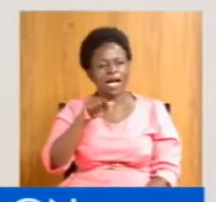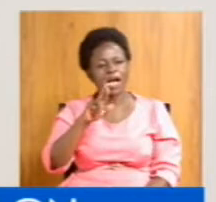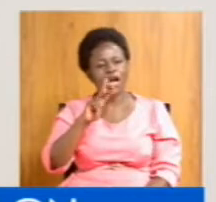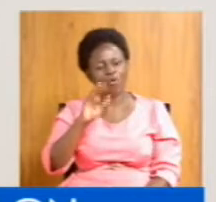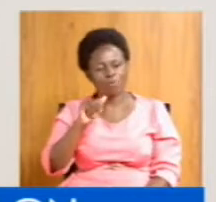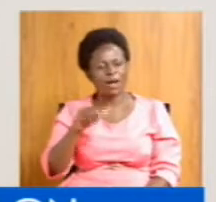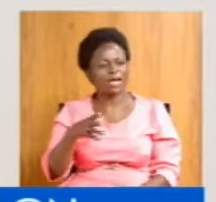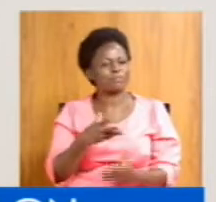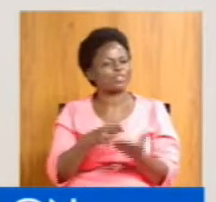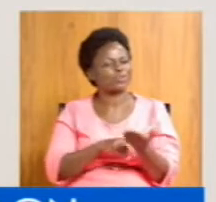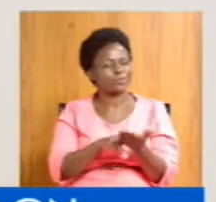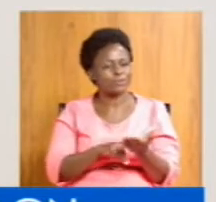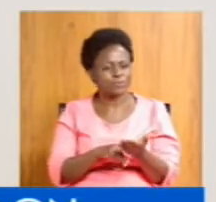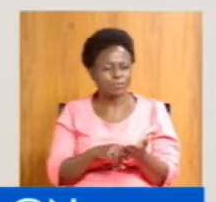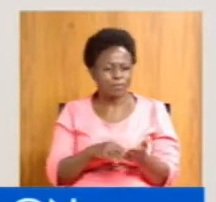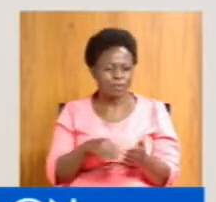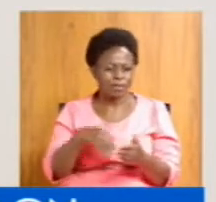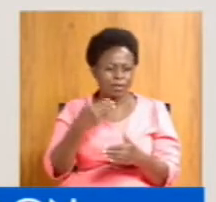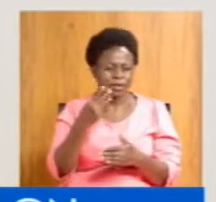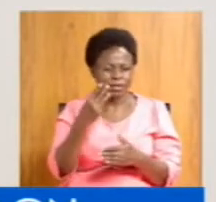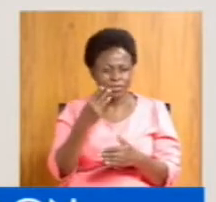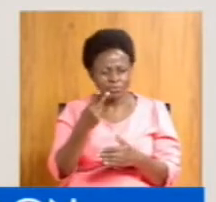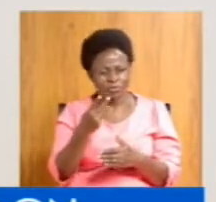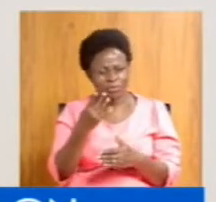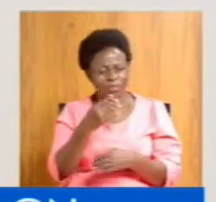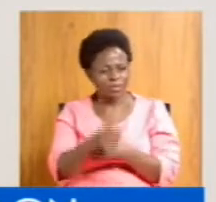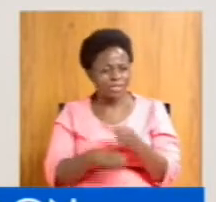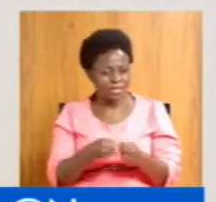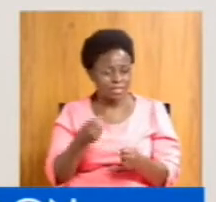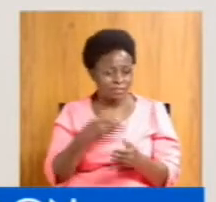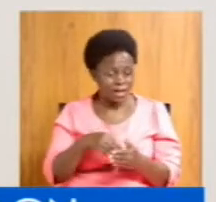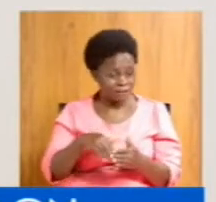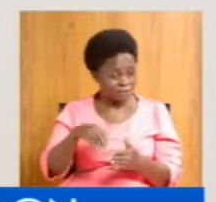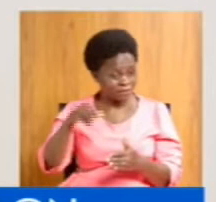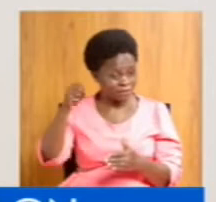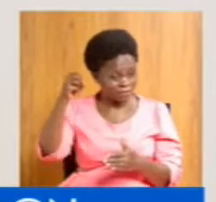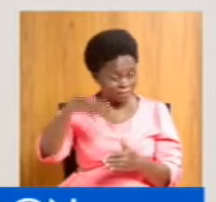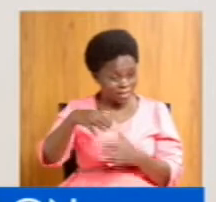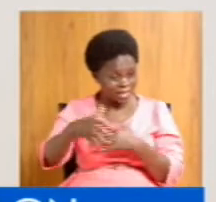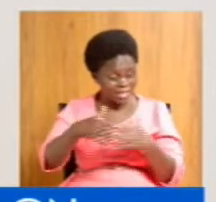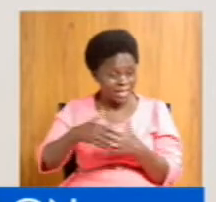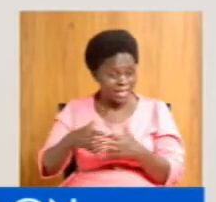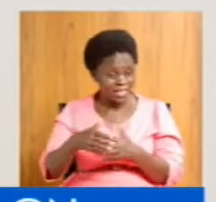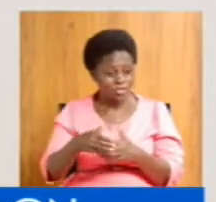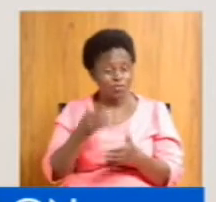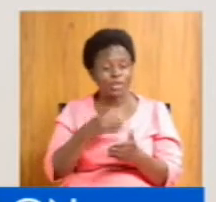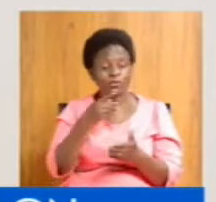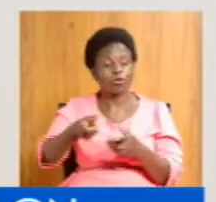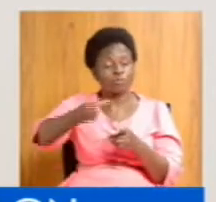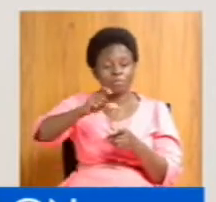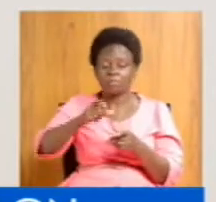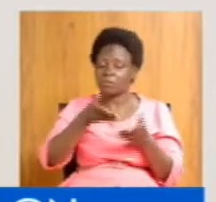industries and that's it so in the next three or two years if we have investors who put up industries what we call surplus will not be there